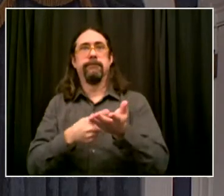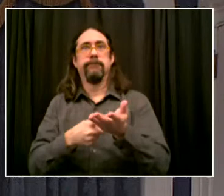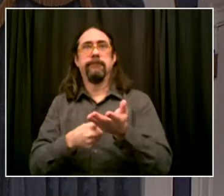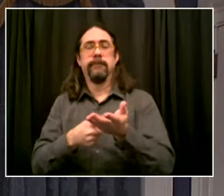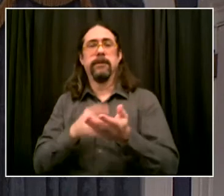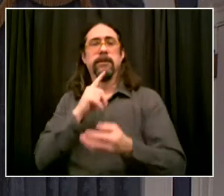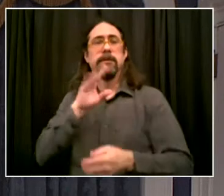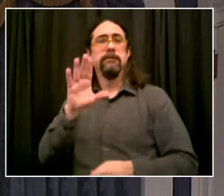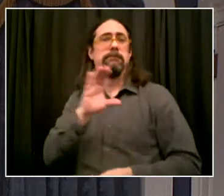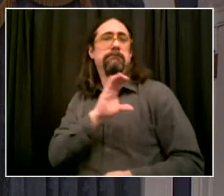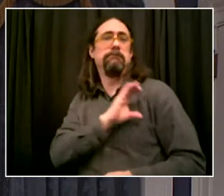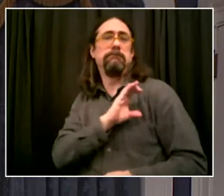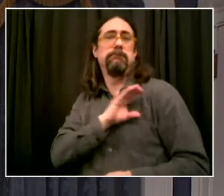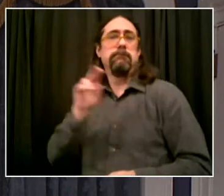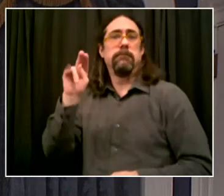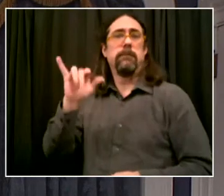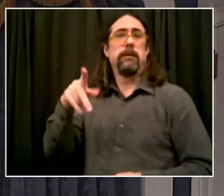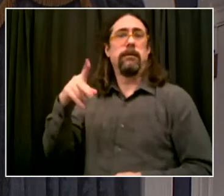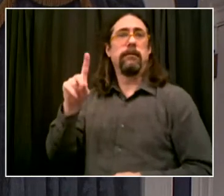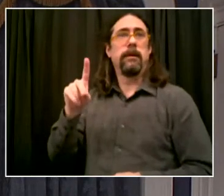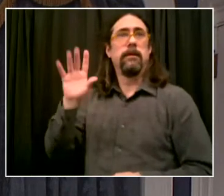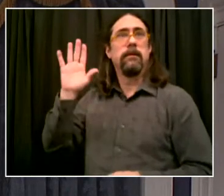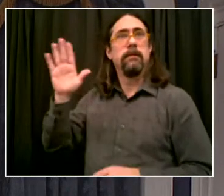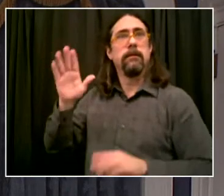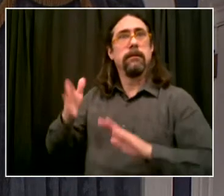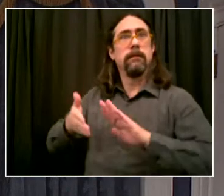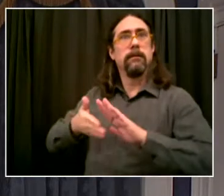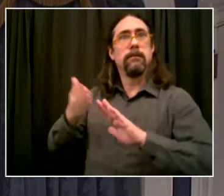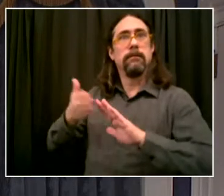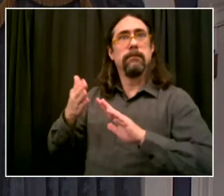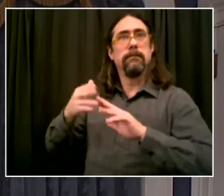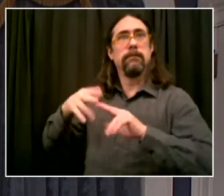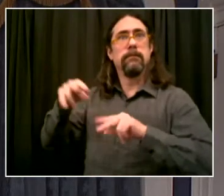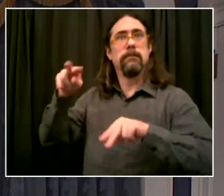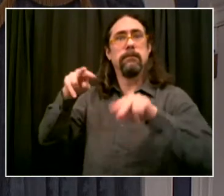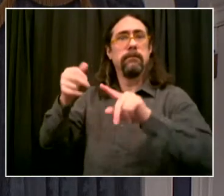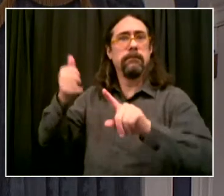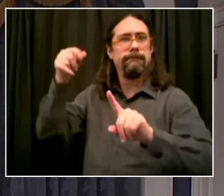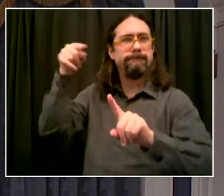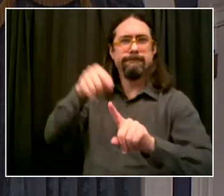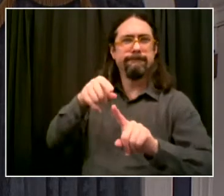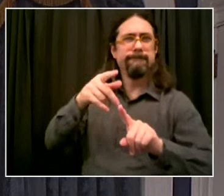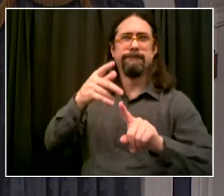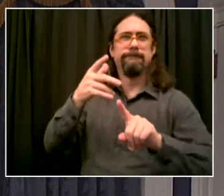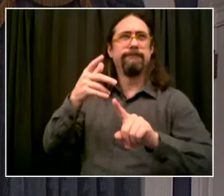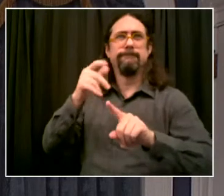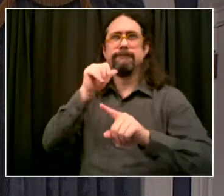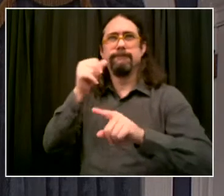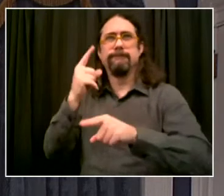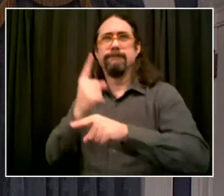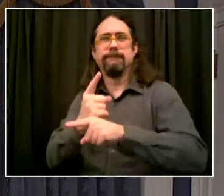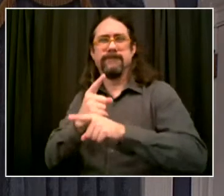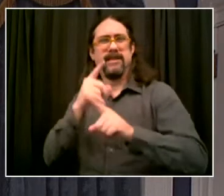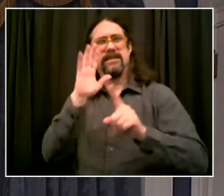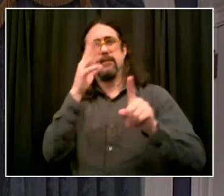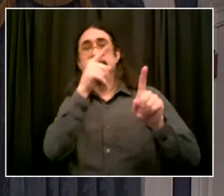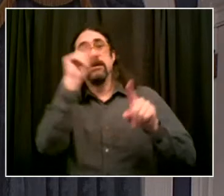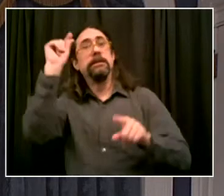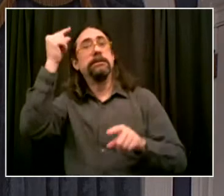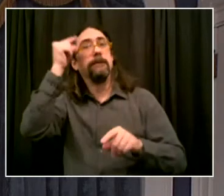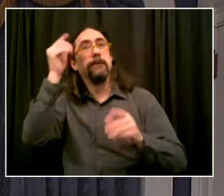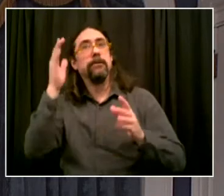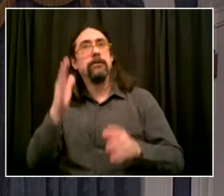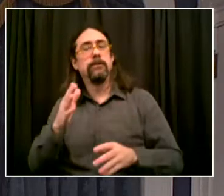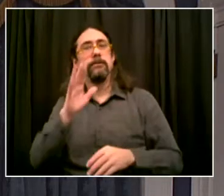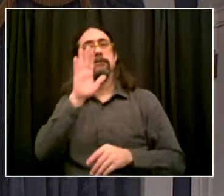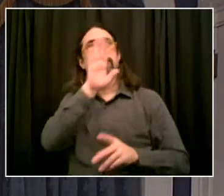out, that he felt the monitor kind of recommended in Tish James'